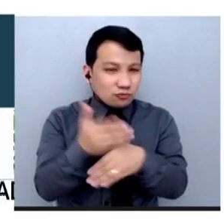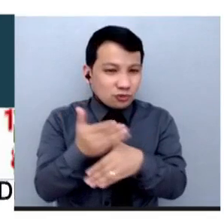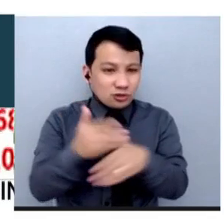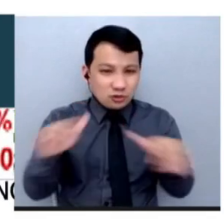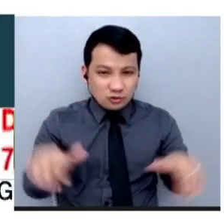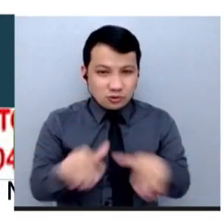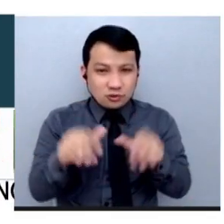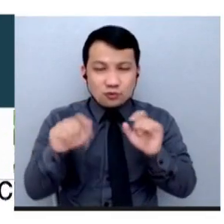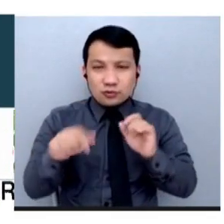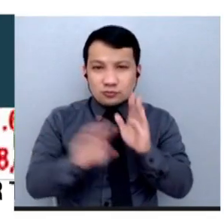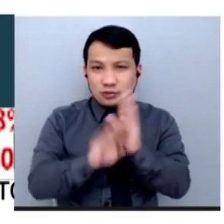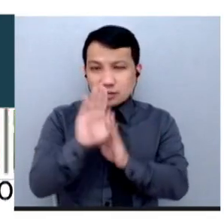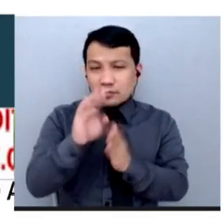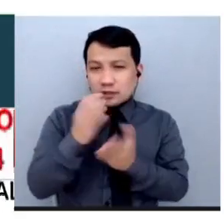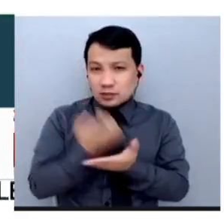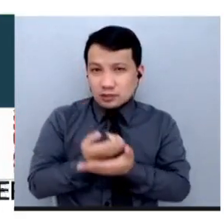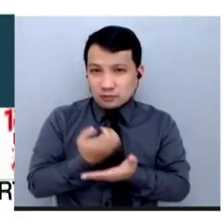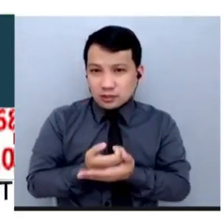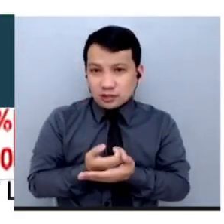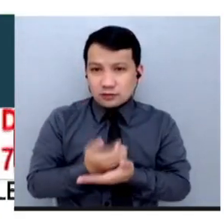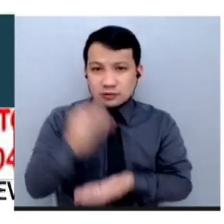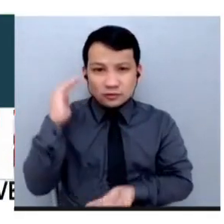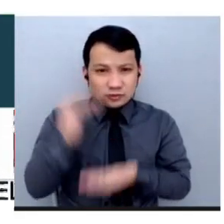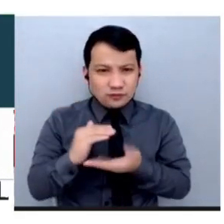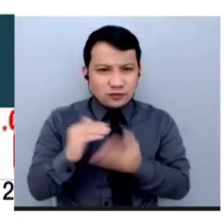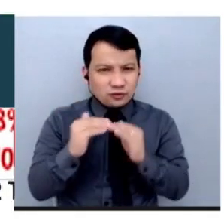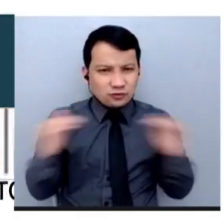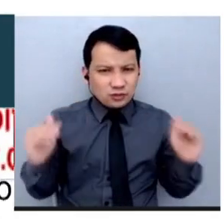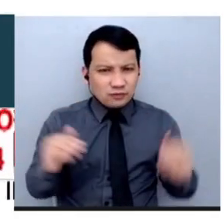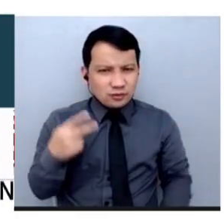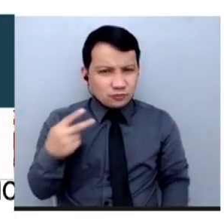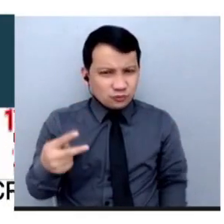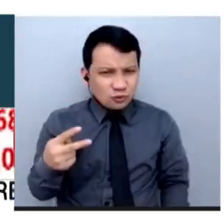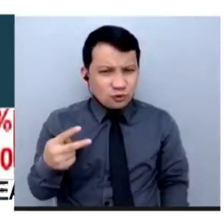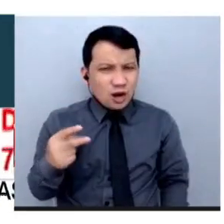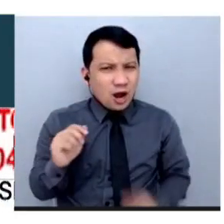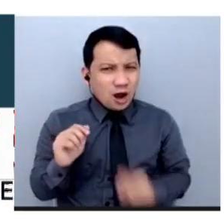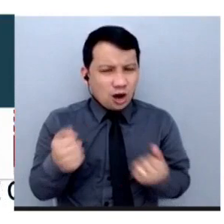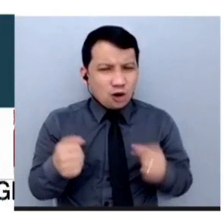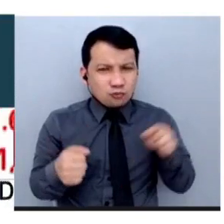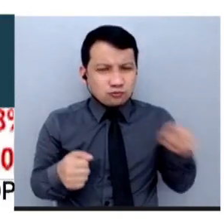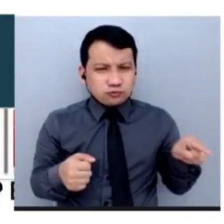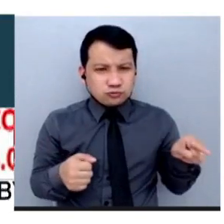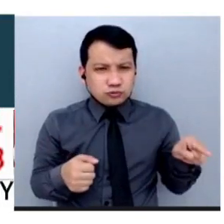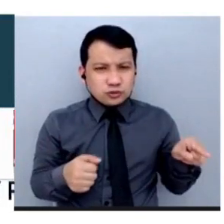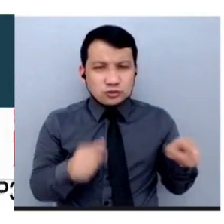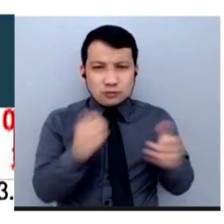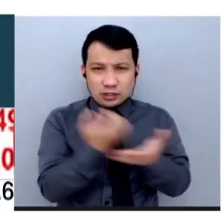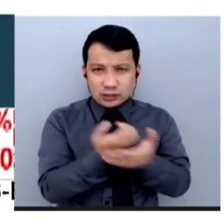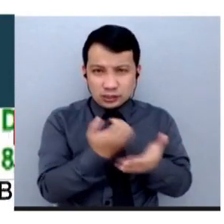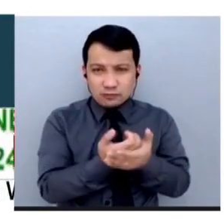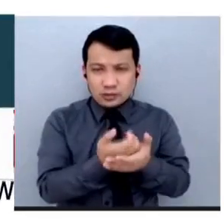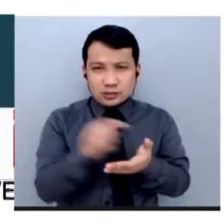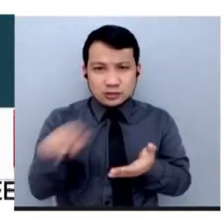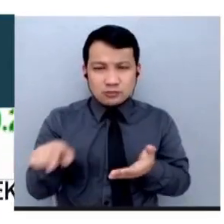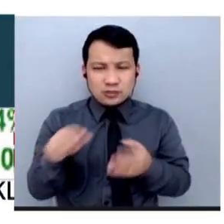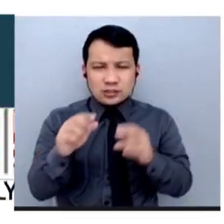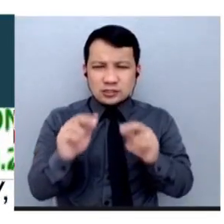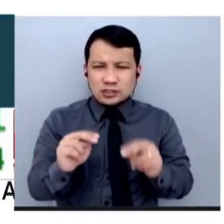the economy. Kapag binaba po sa alert level 2, how will this affect the local economy in